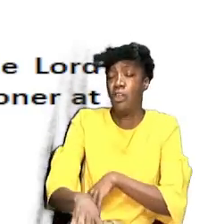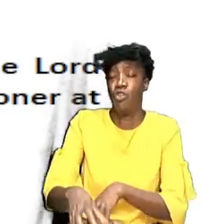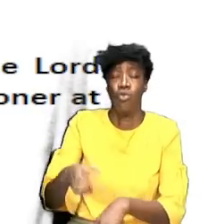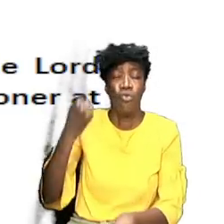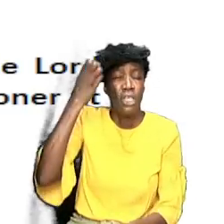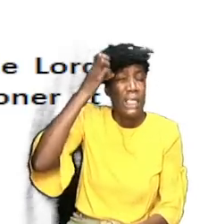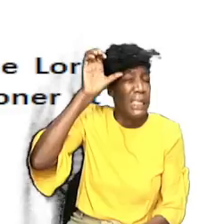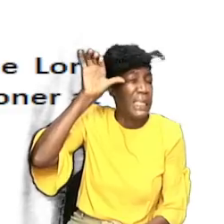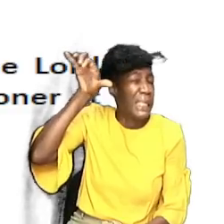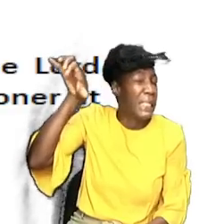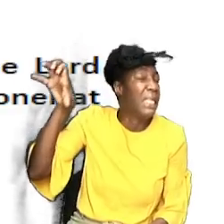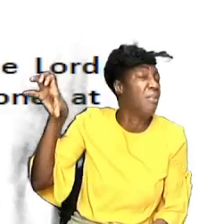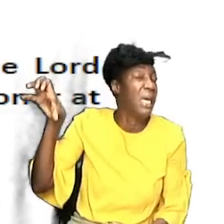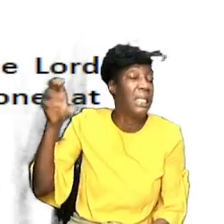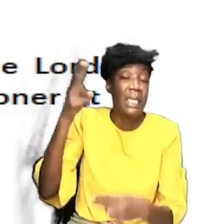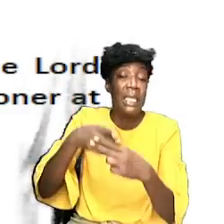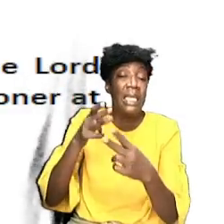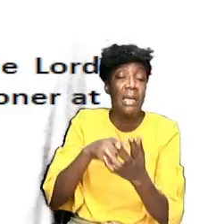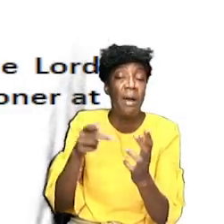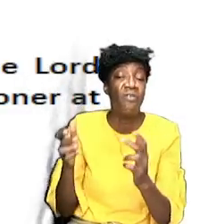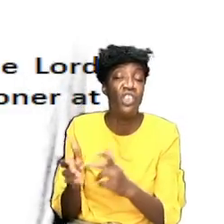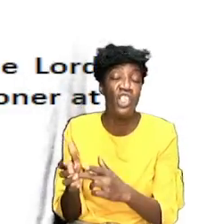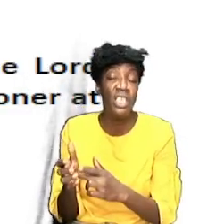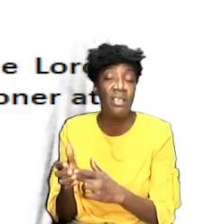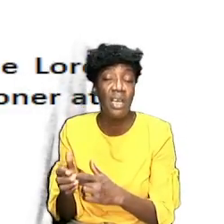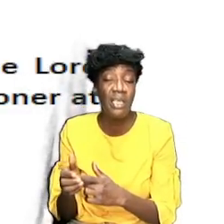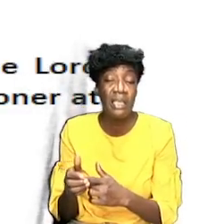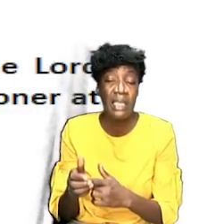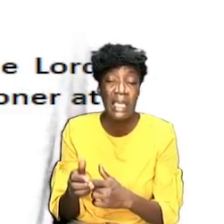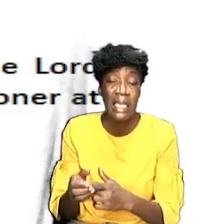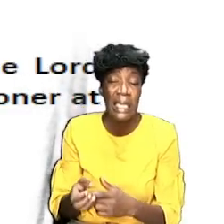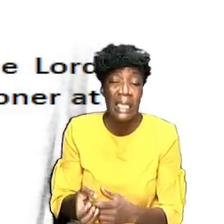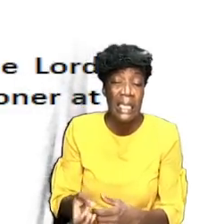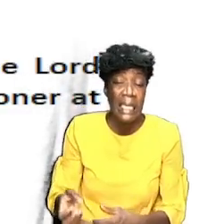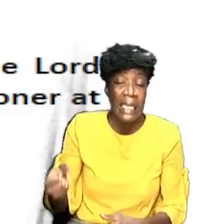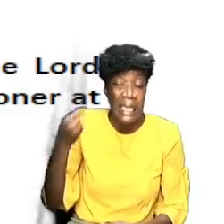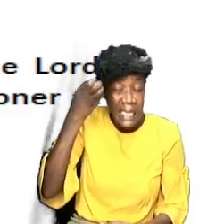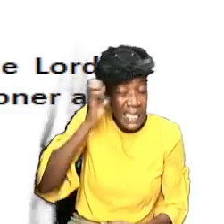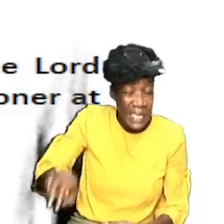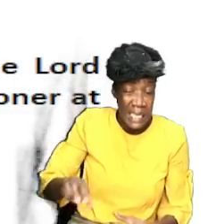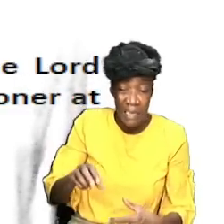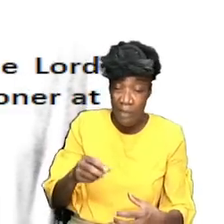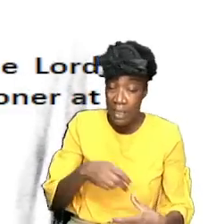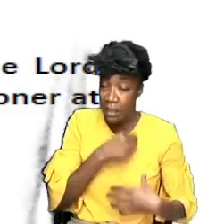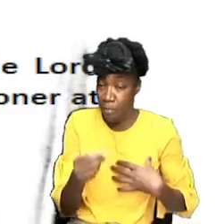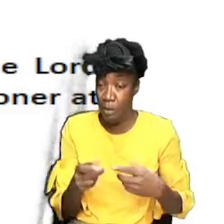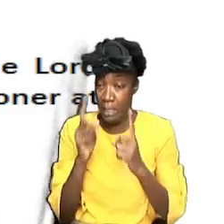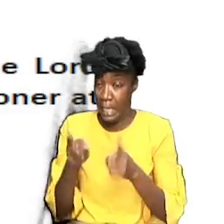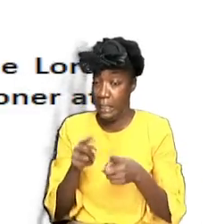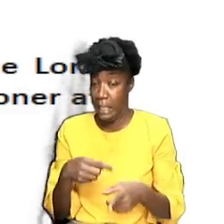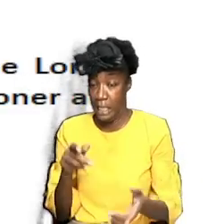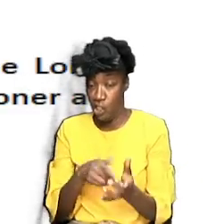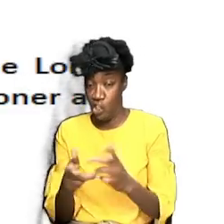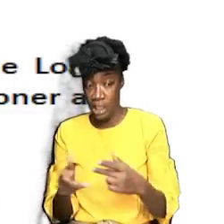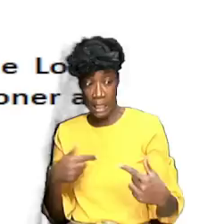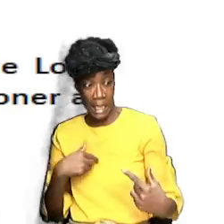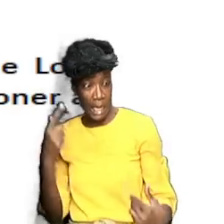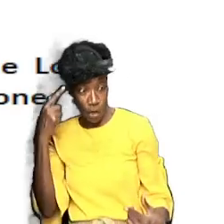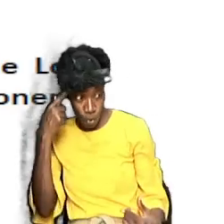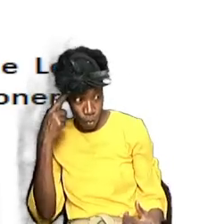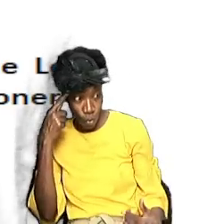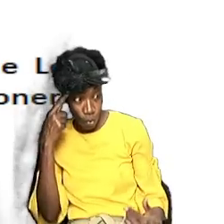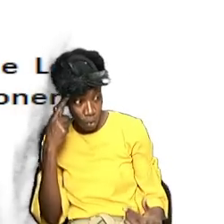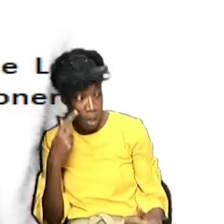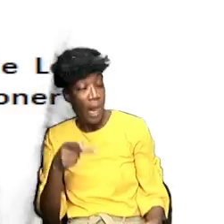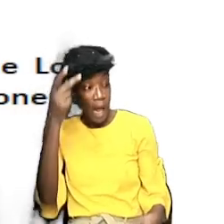the name of Jesus. And remember the story that the evil spirits answered them and said, "Jesus I know, and Paul I know, but who are